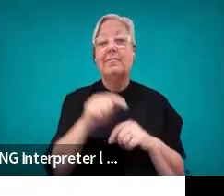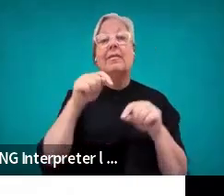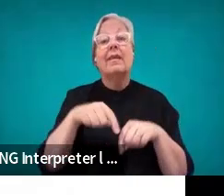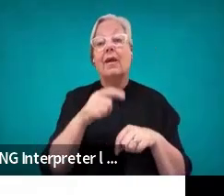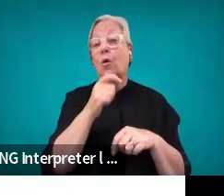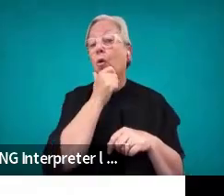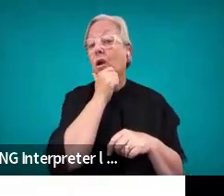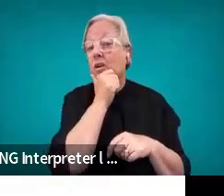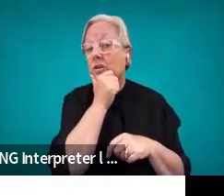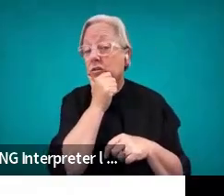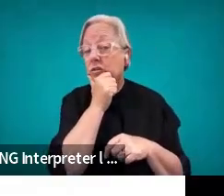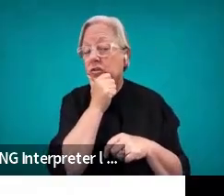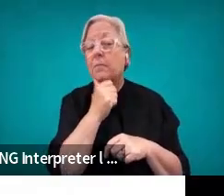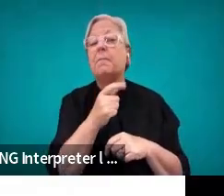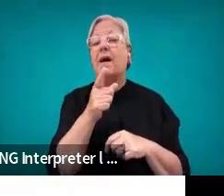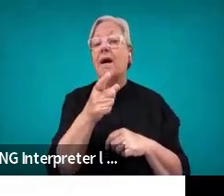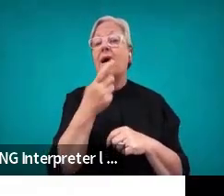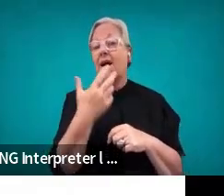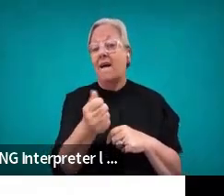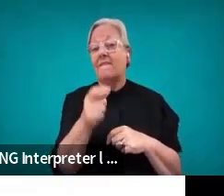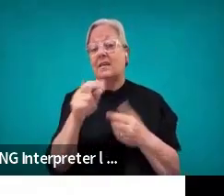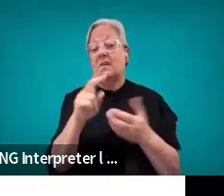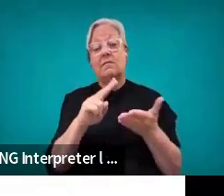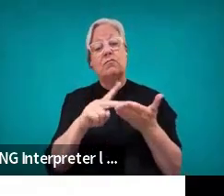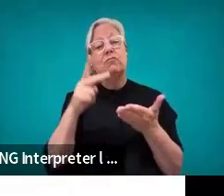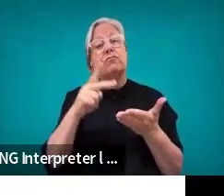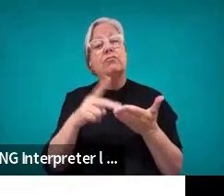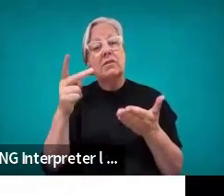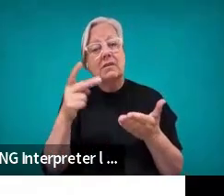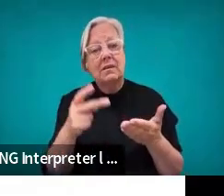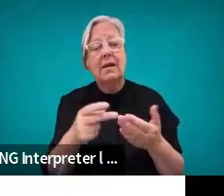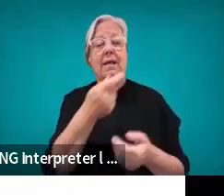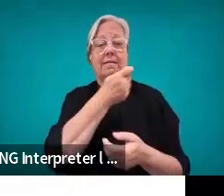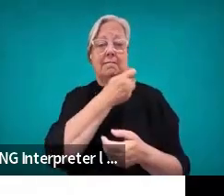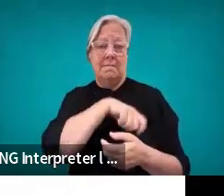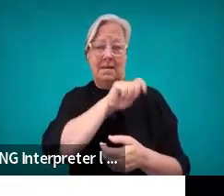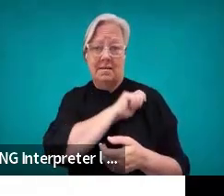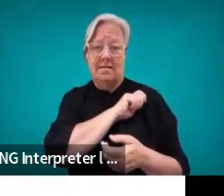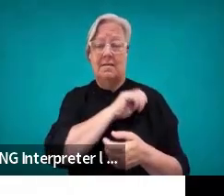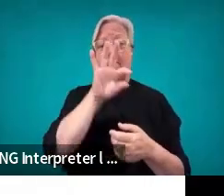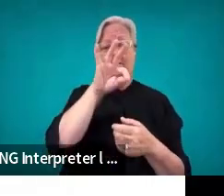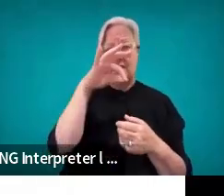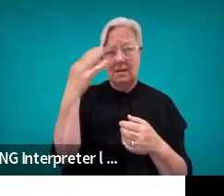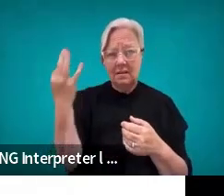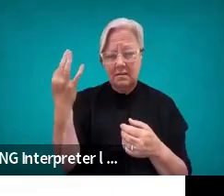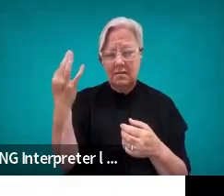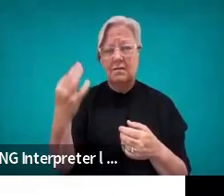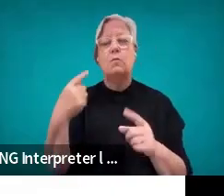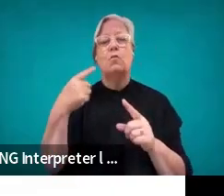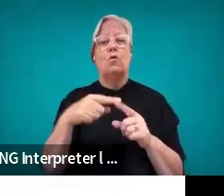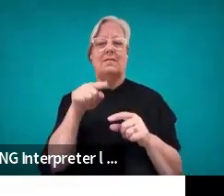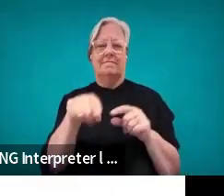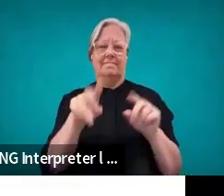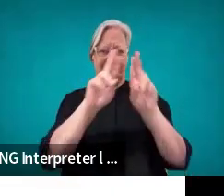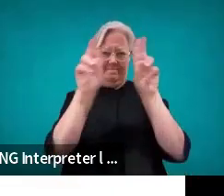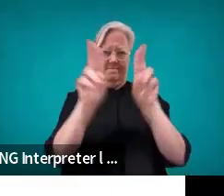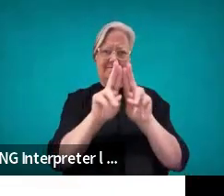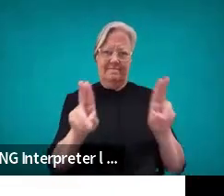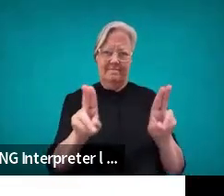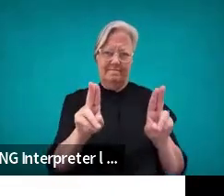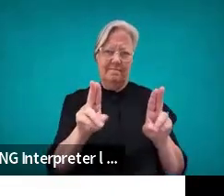but simultaneous interpretation is provided in Spanish, French, and international sign